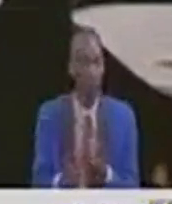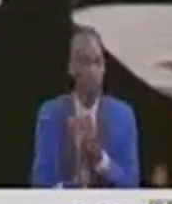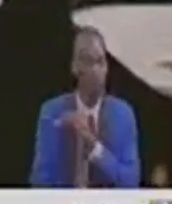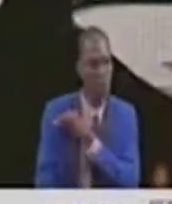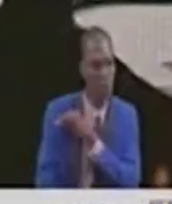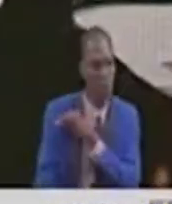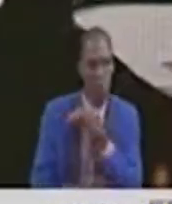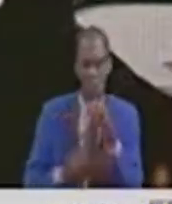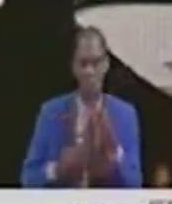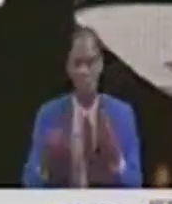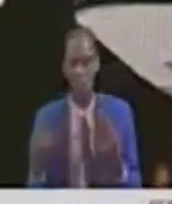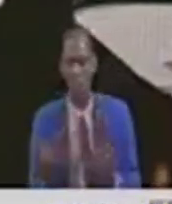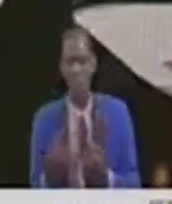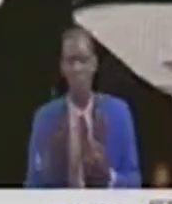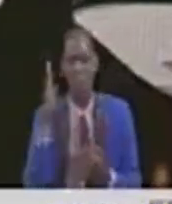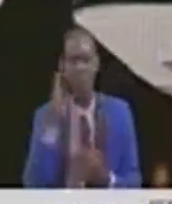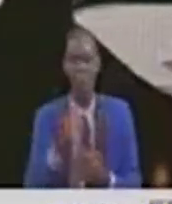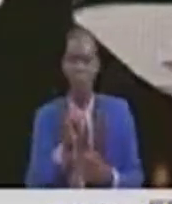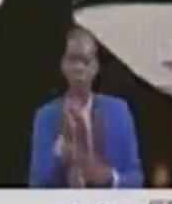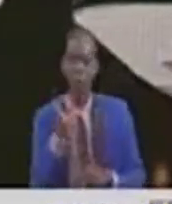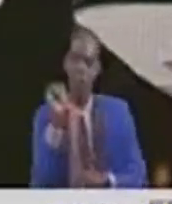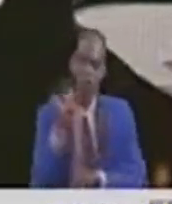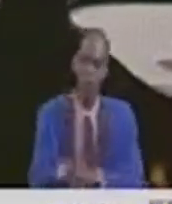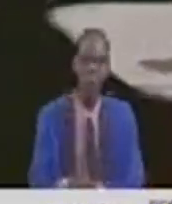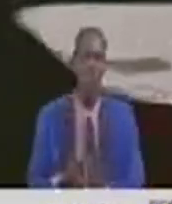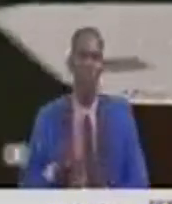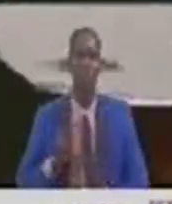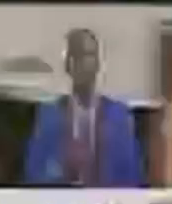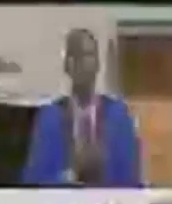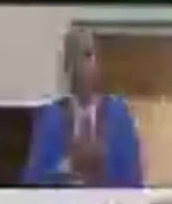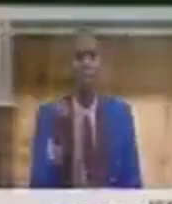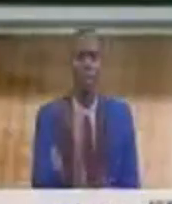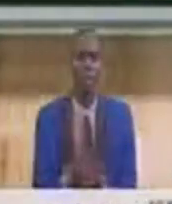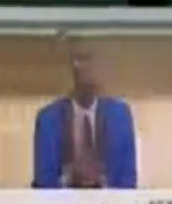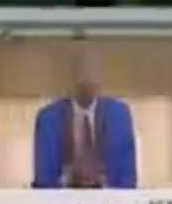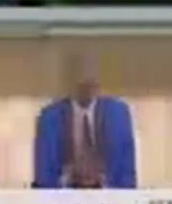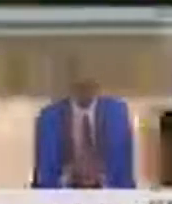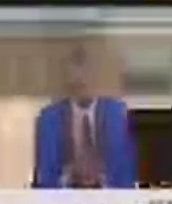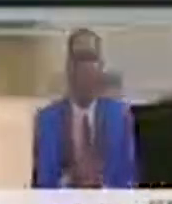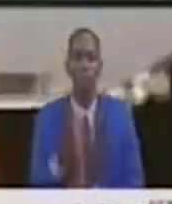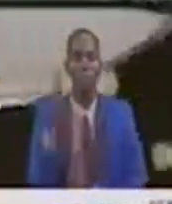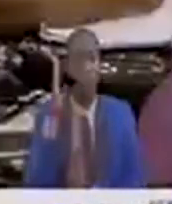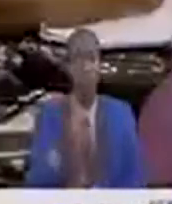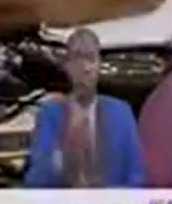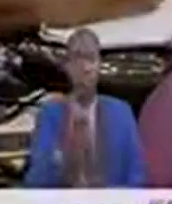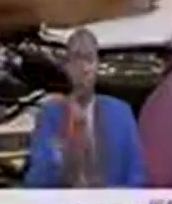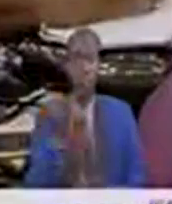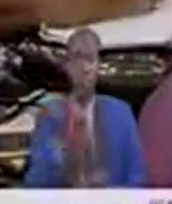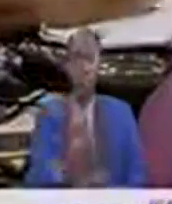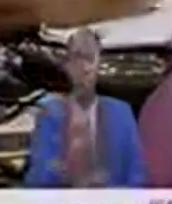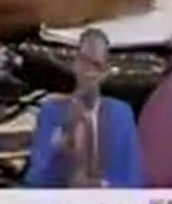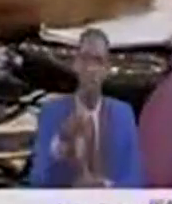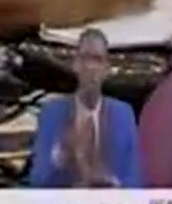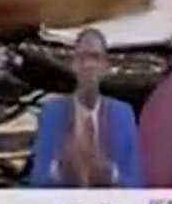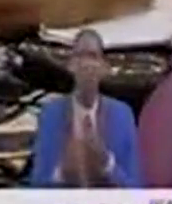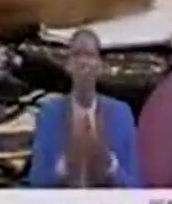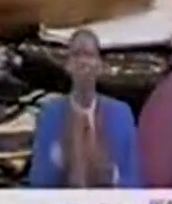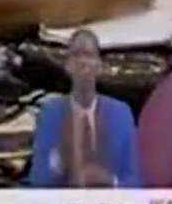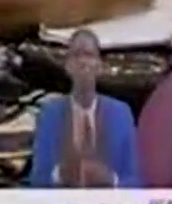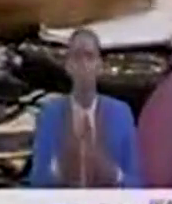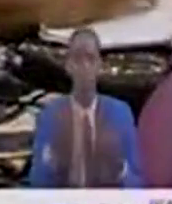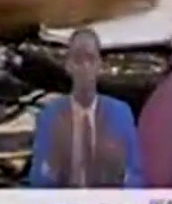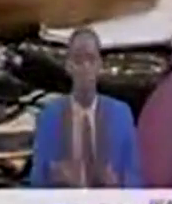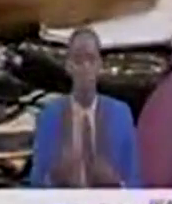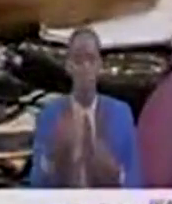and sin will not overcome us, will not overcome you.